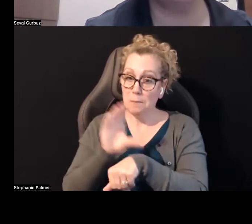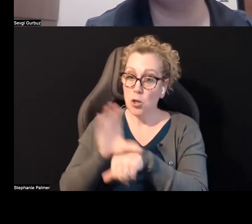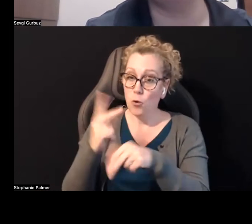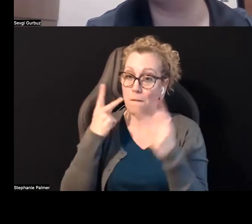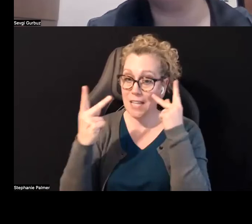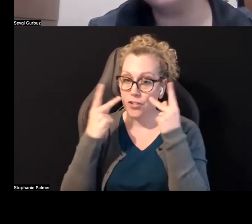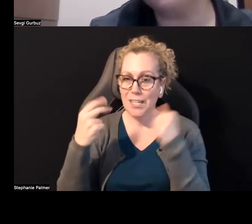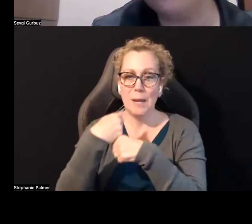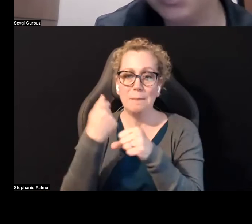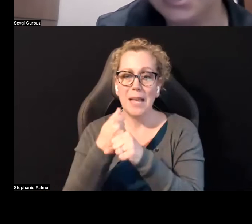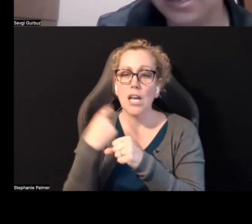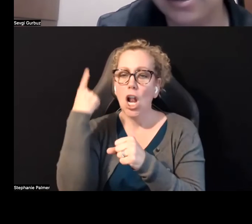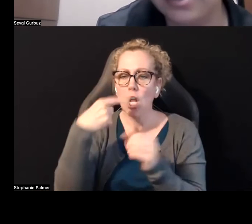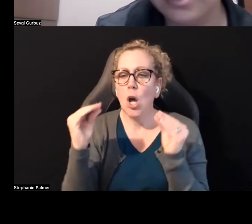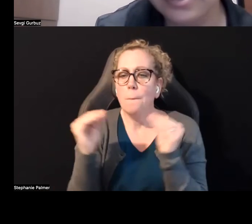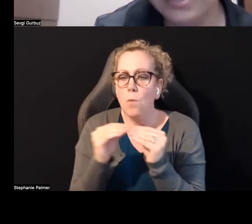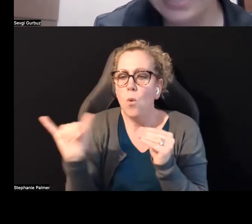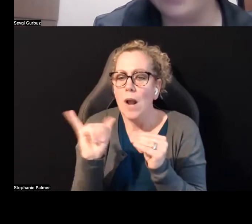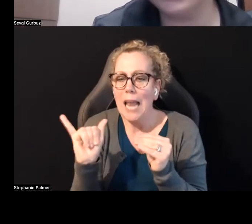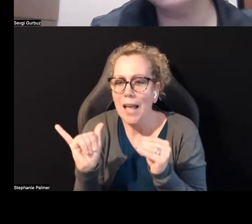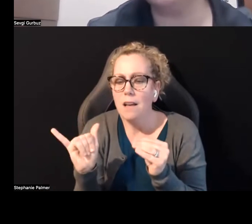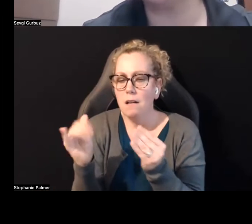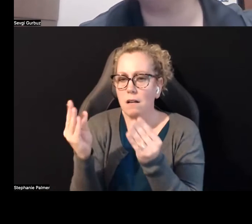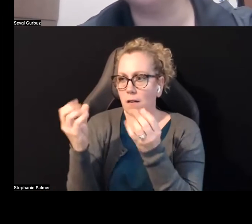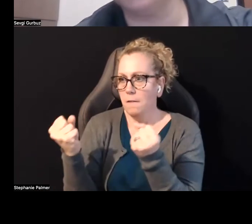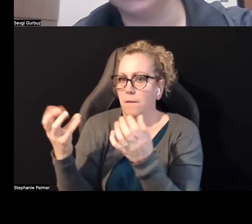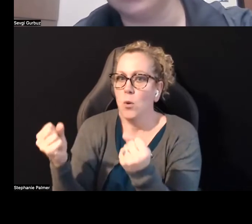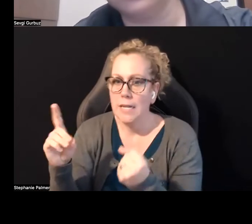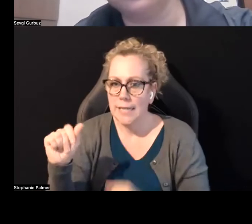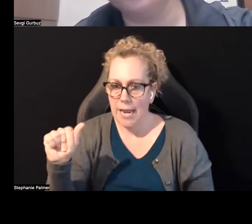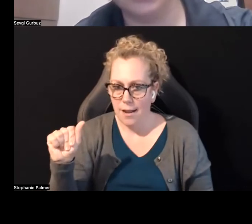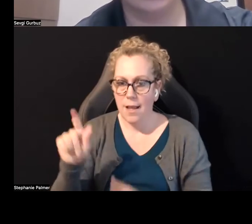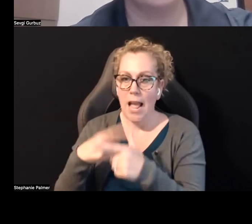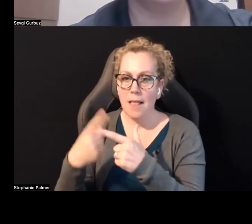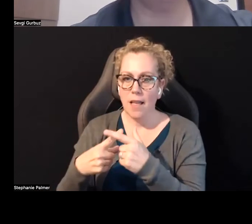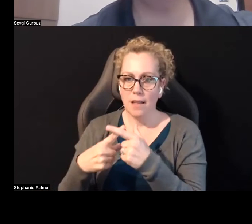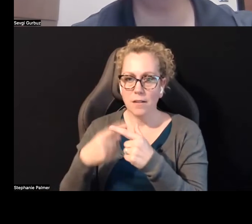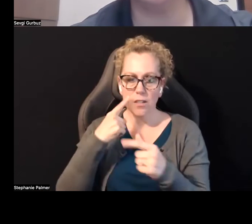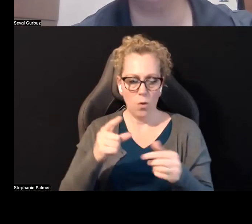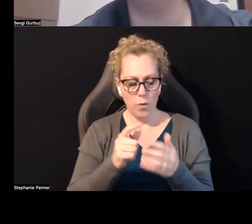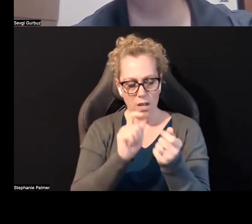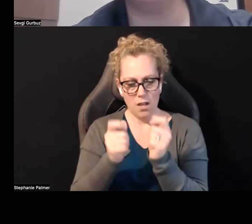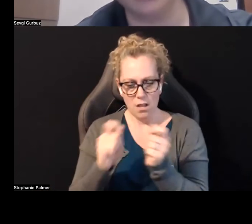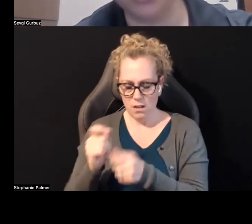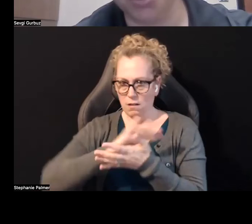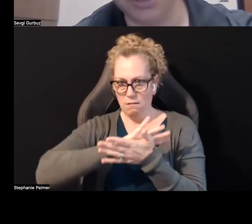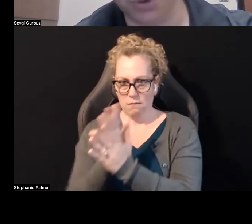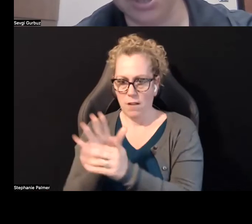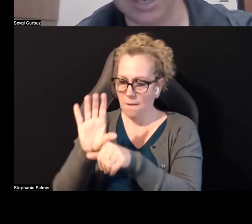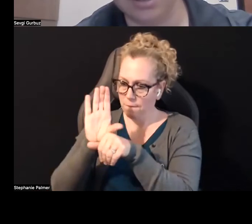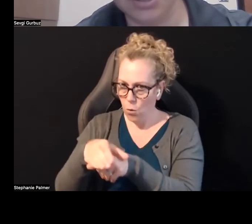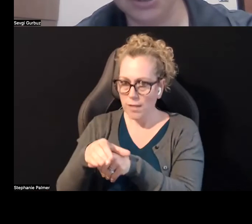it look more like fluent data, and then teach a computer with that. If you do this, you do much better